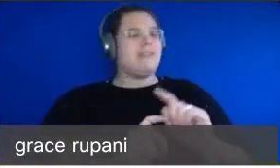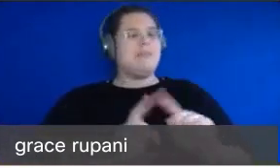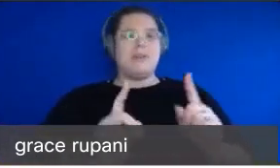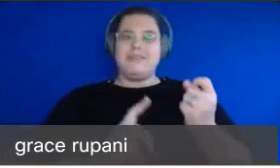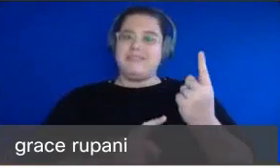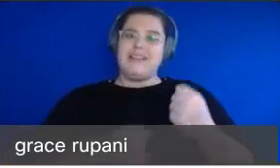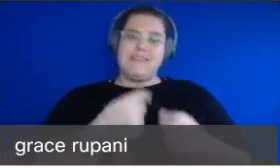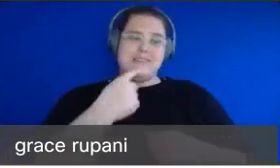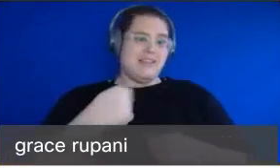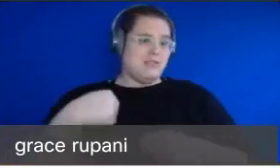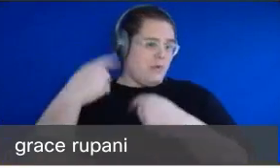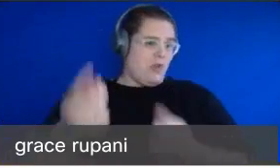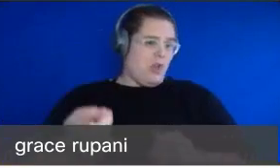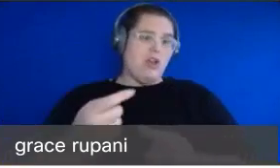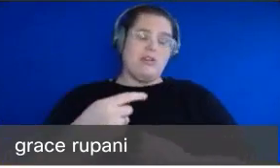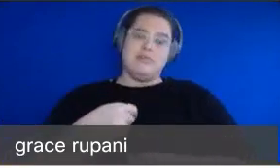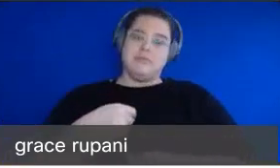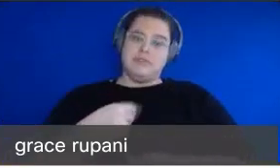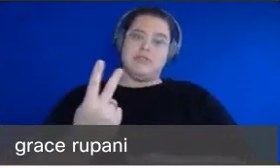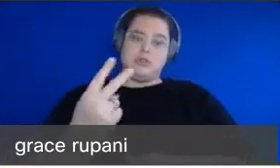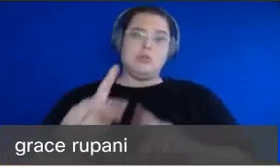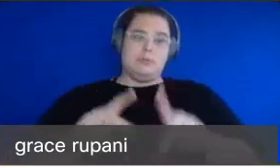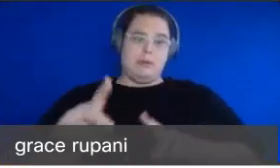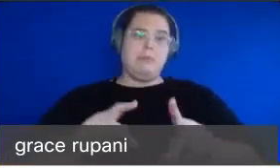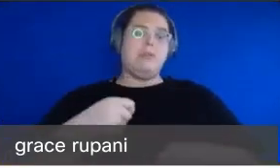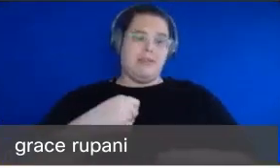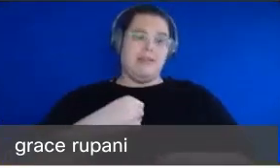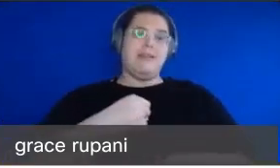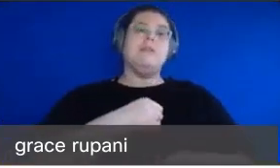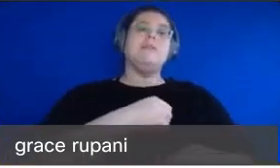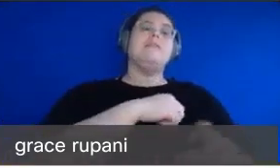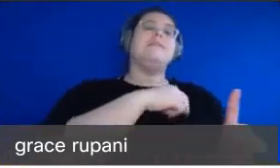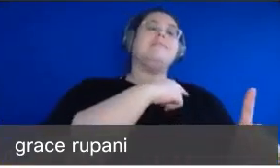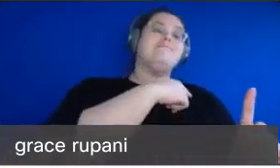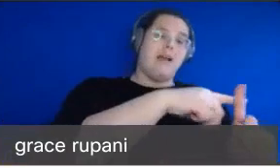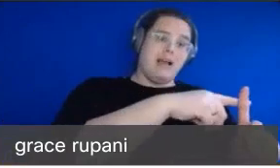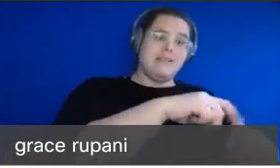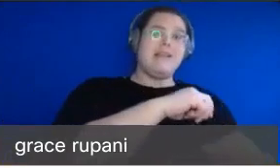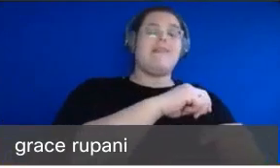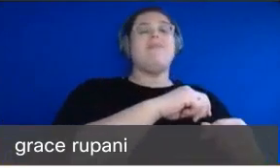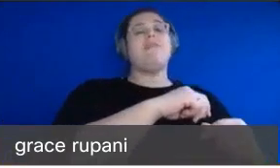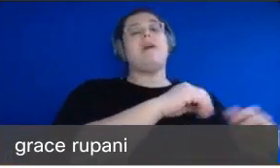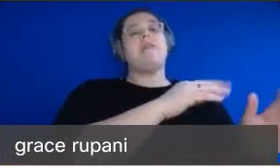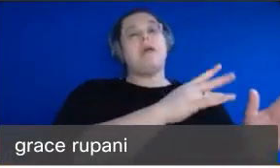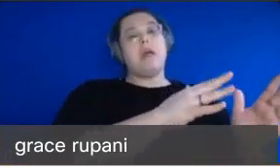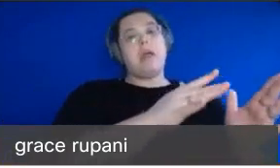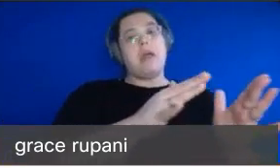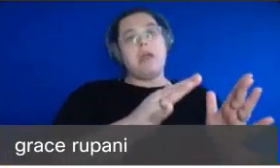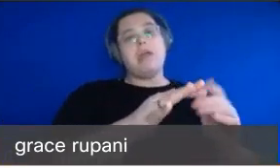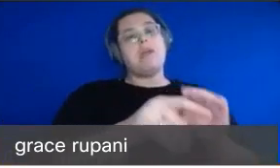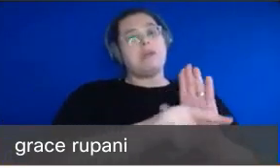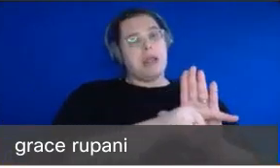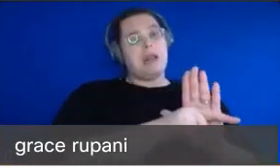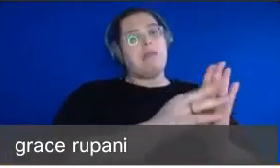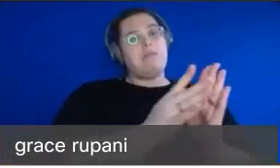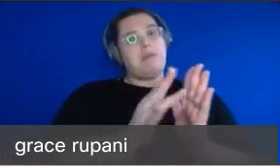2 where we did have a negative test result, and then a few months later a subsequent positive. So what it points to,